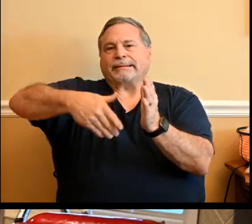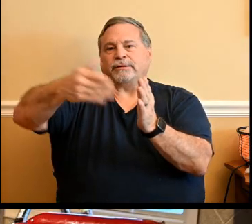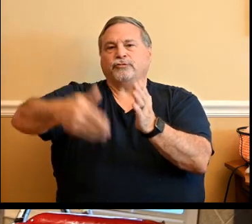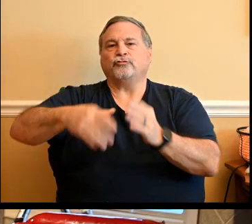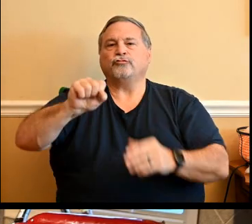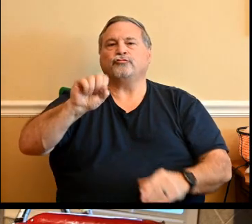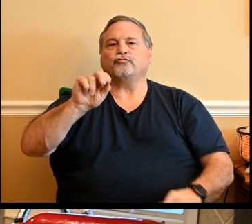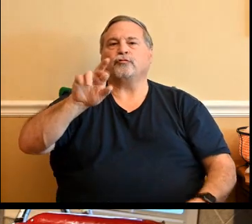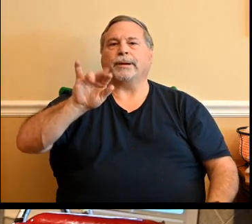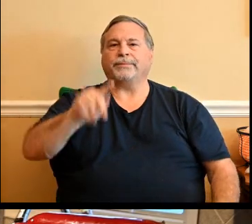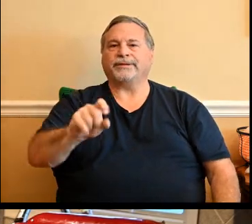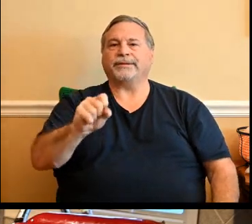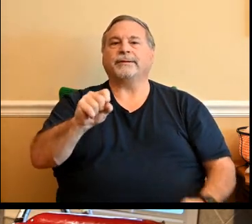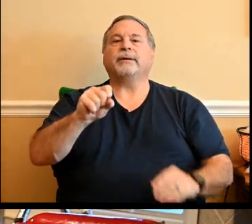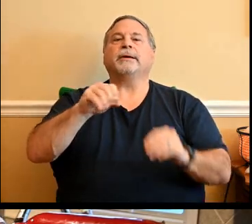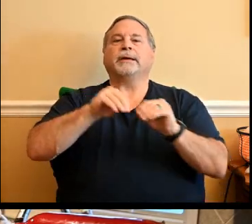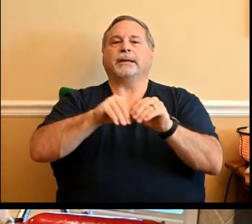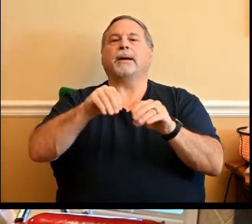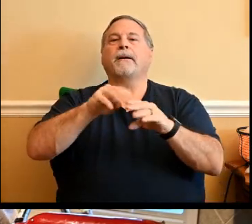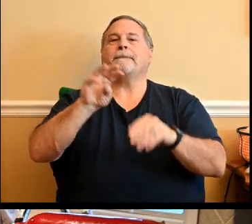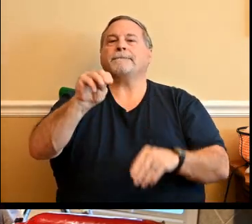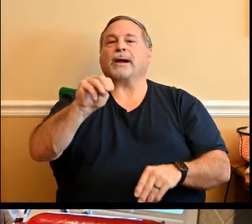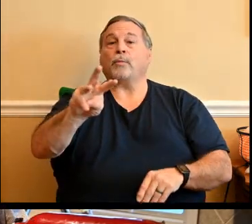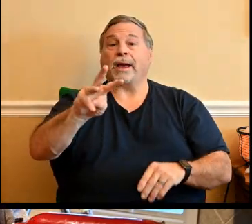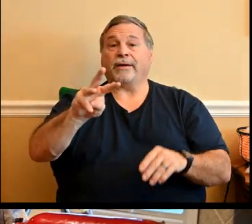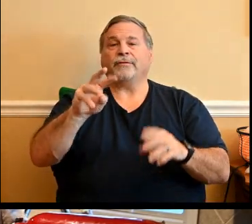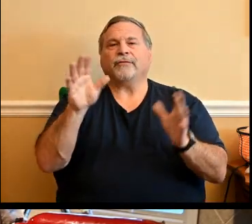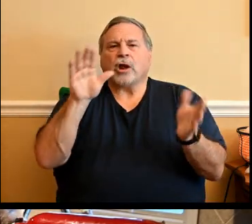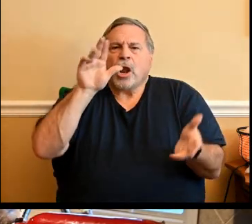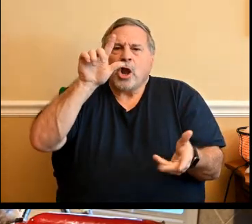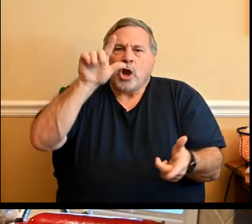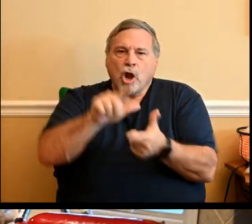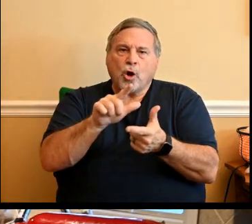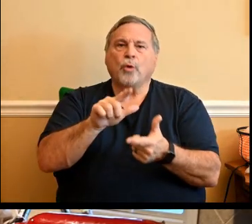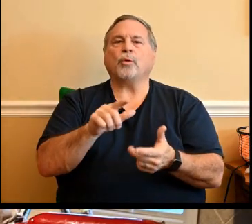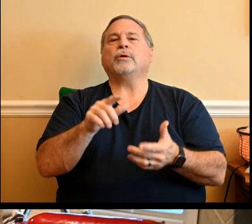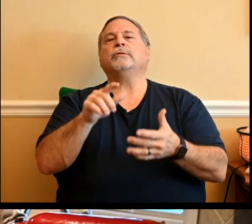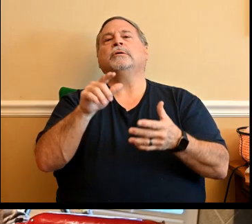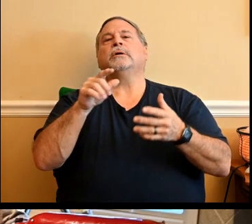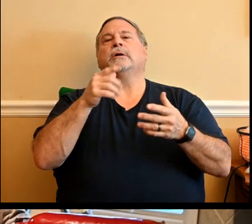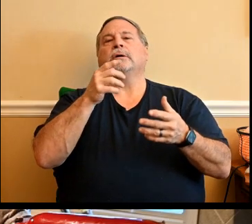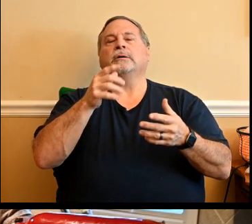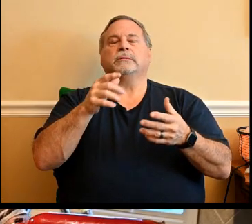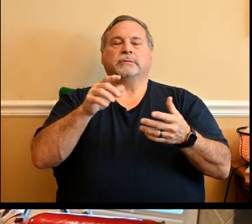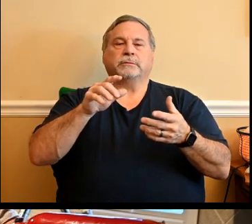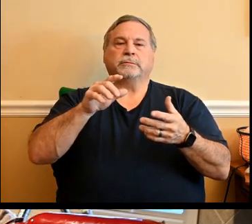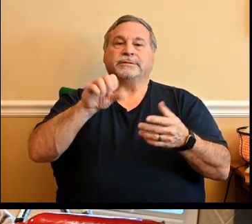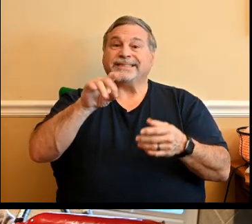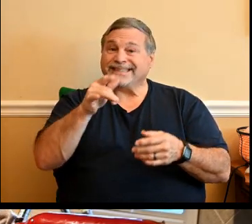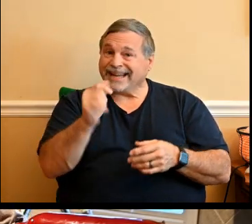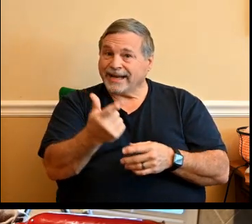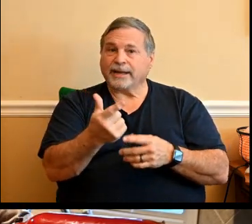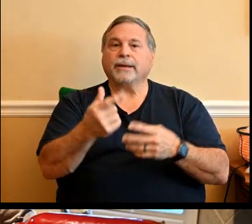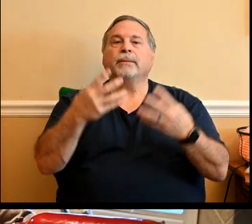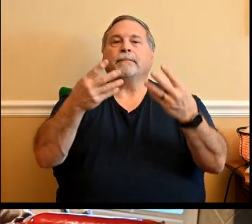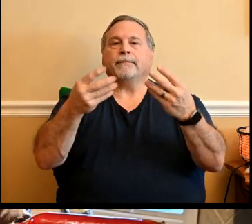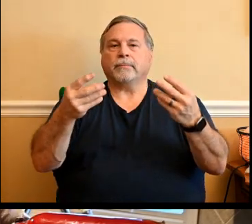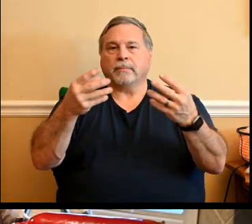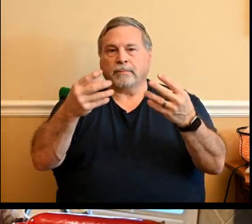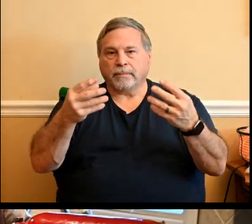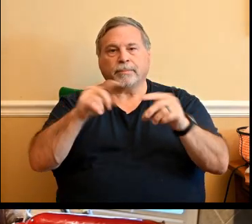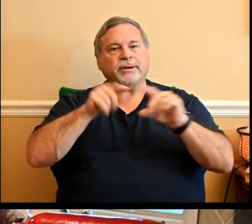into strips, put it in the microwave at a very low setting, and get it to soften up. You don't want it to be melted though, you want it to be